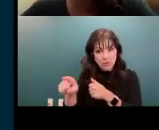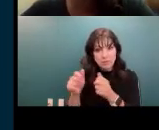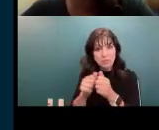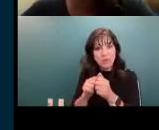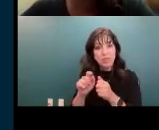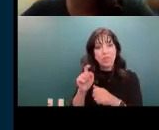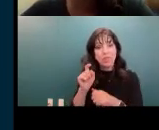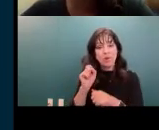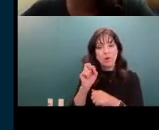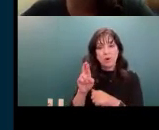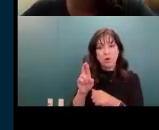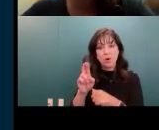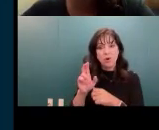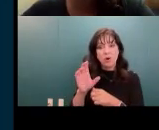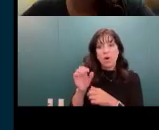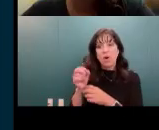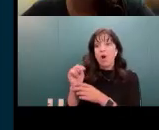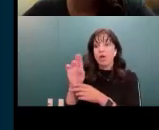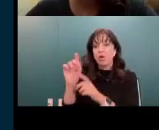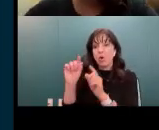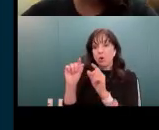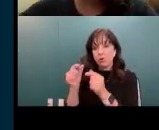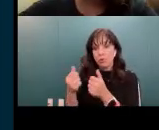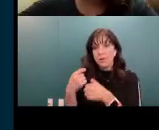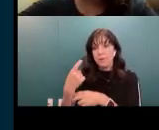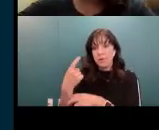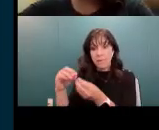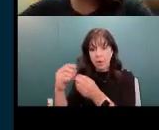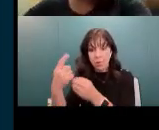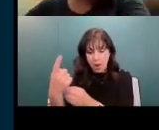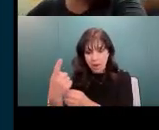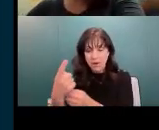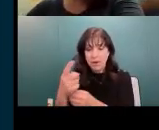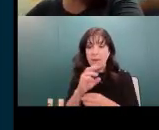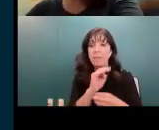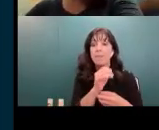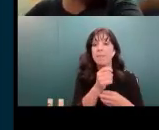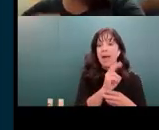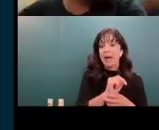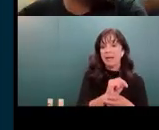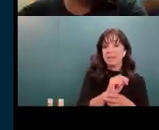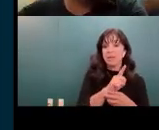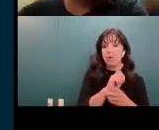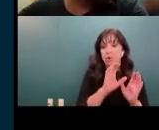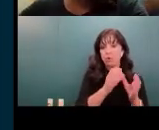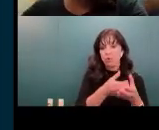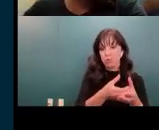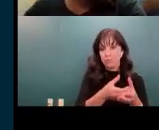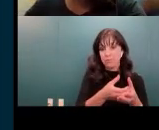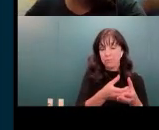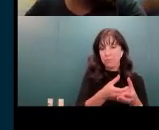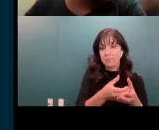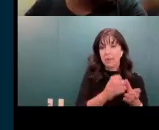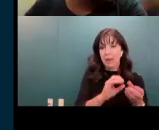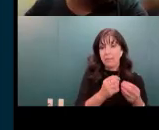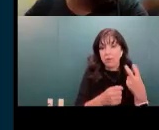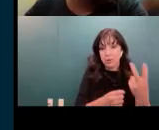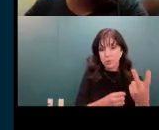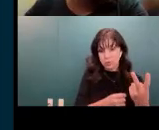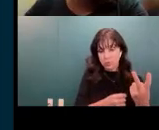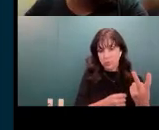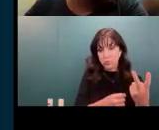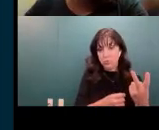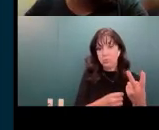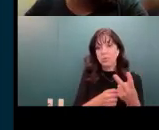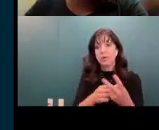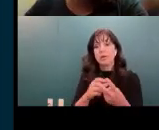your group is taking question number 1. Madison, your group is tackling number 2. And